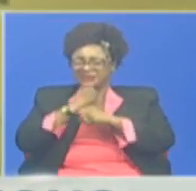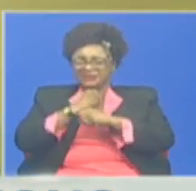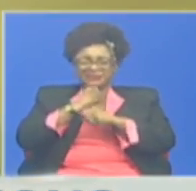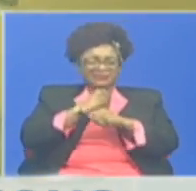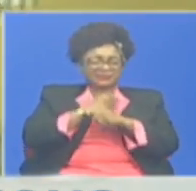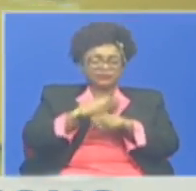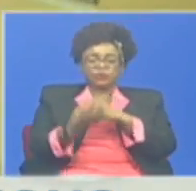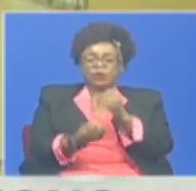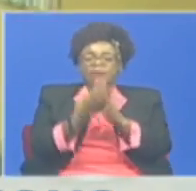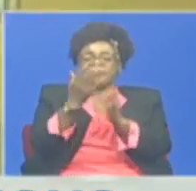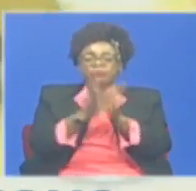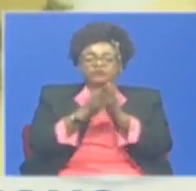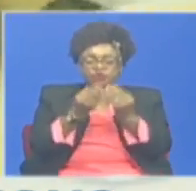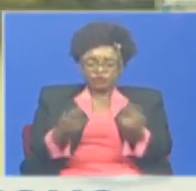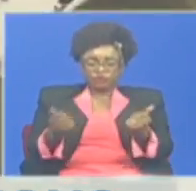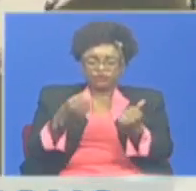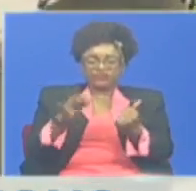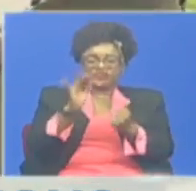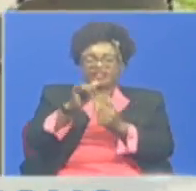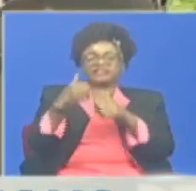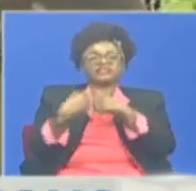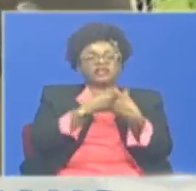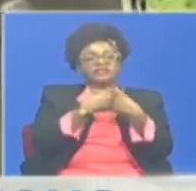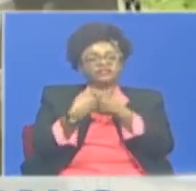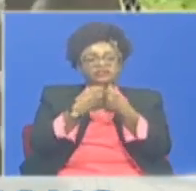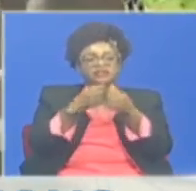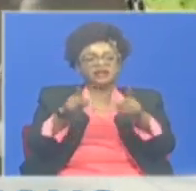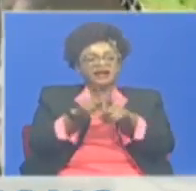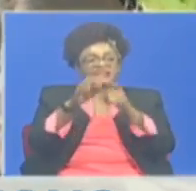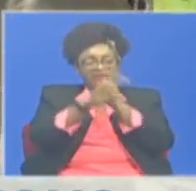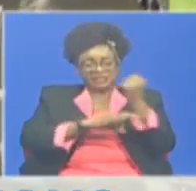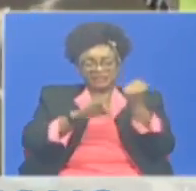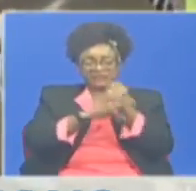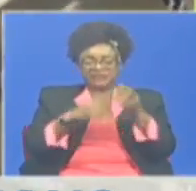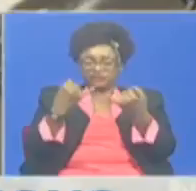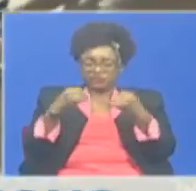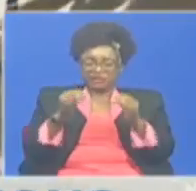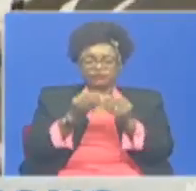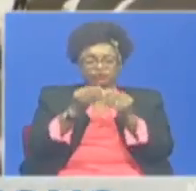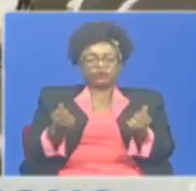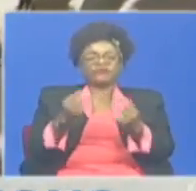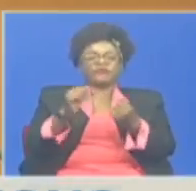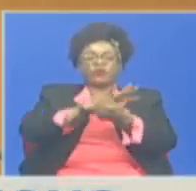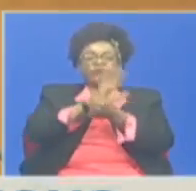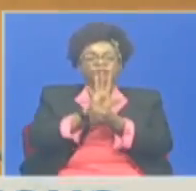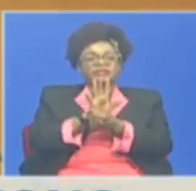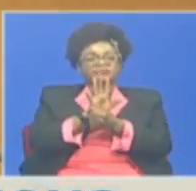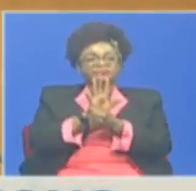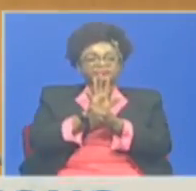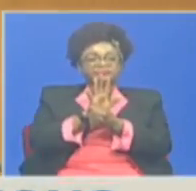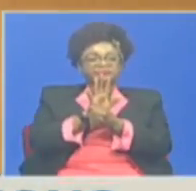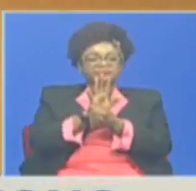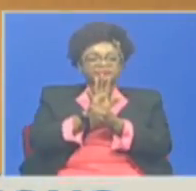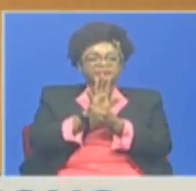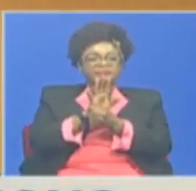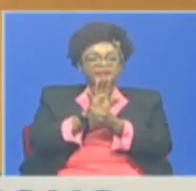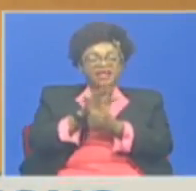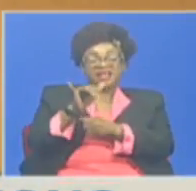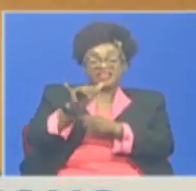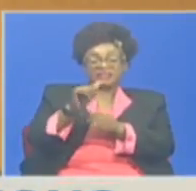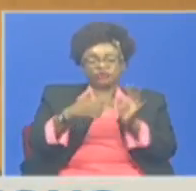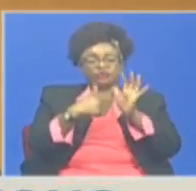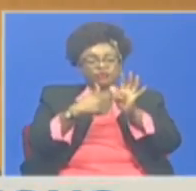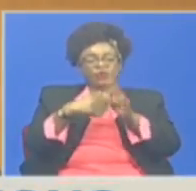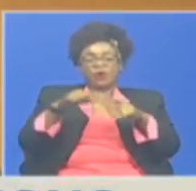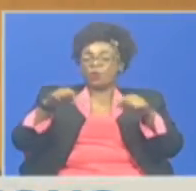with solutions for the pressing challenges as the country battles the coronavirus pandemic. This demonstrates the quality